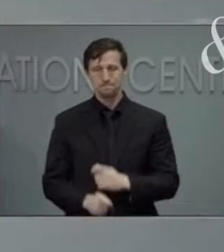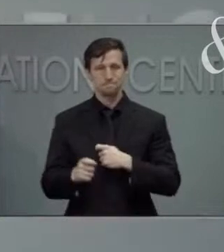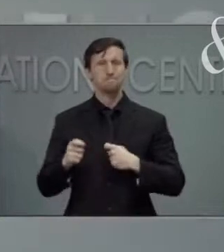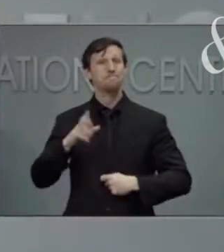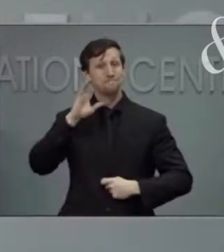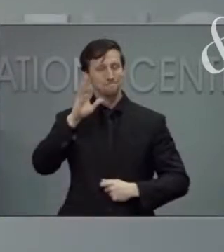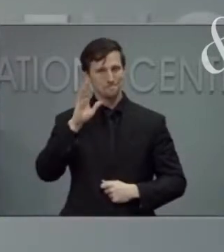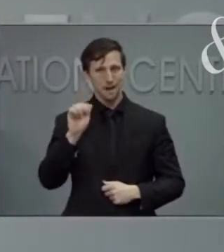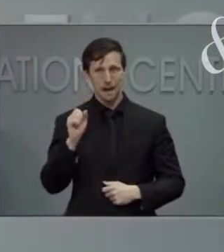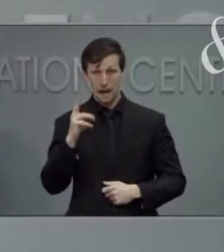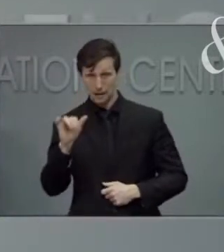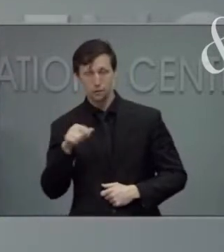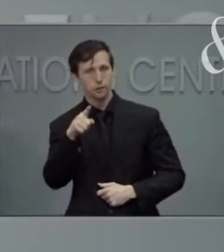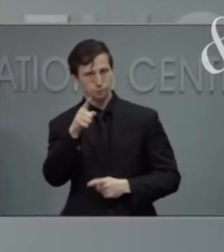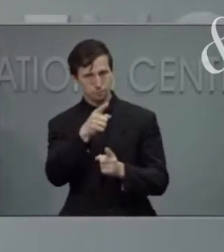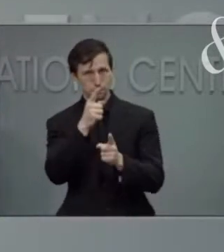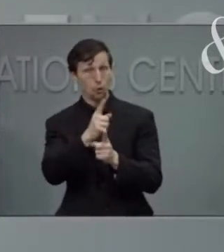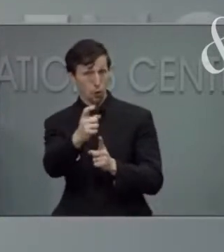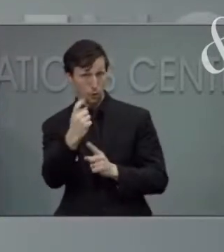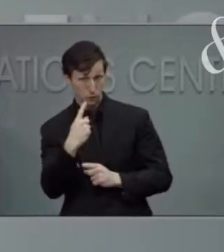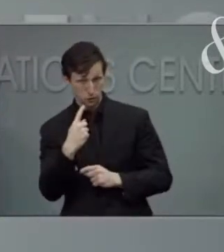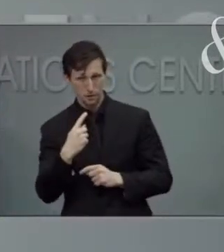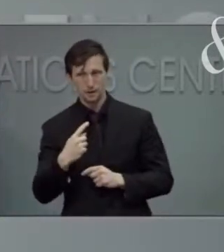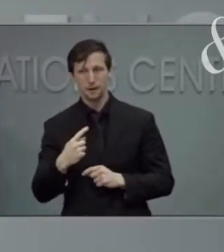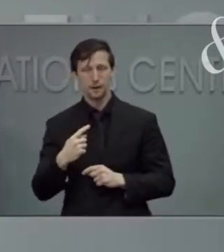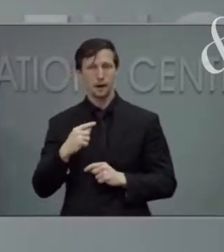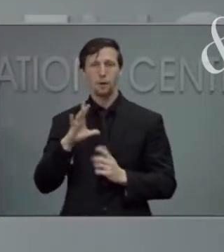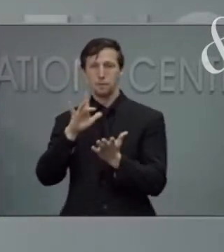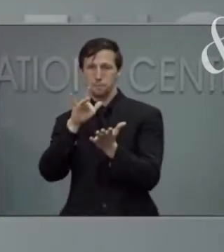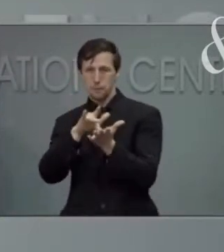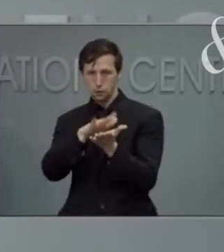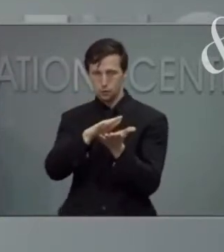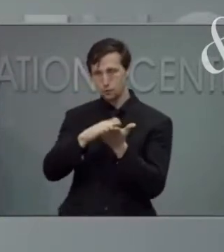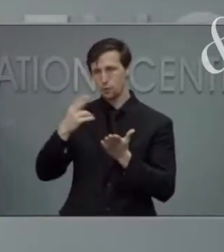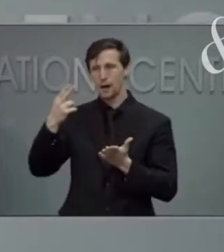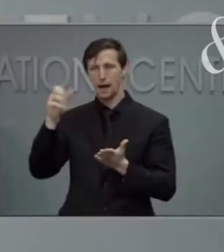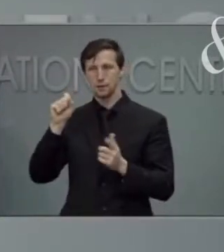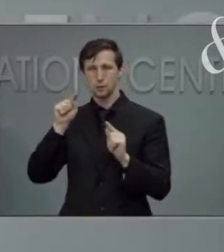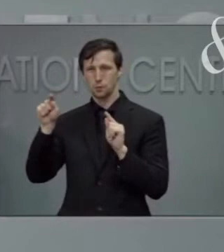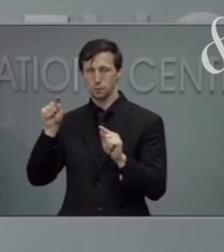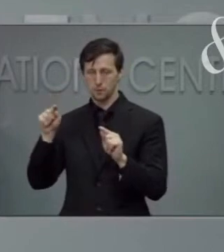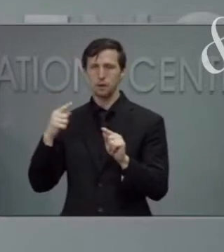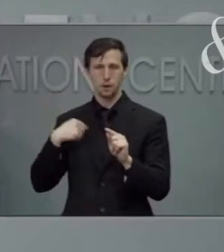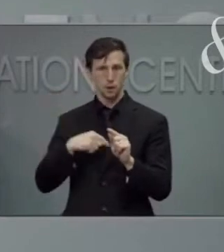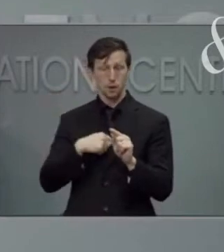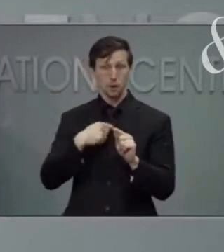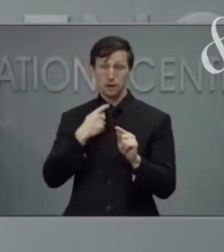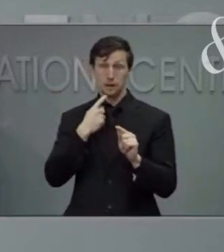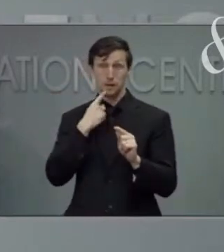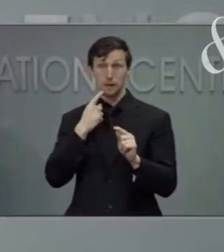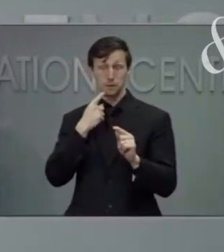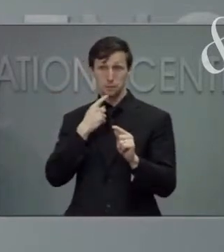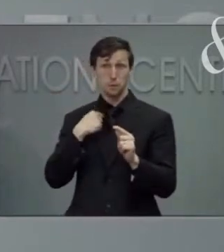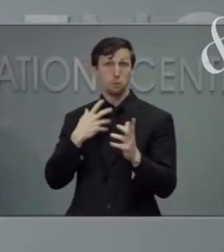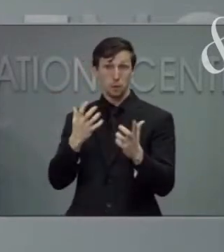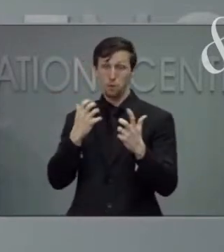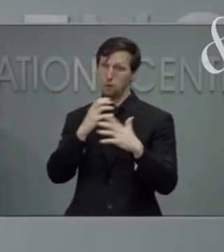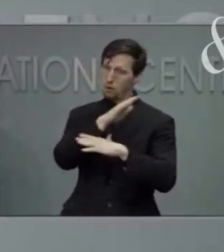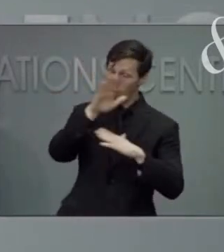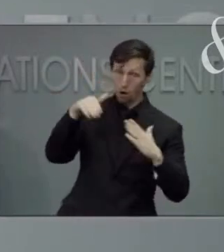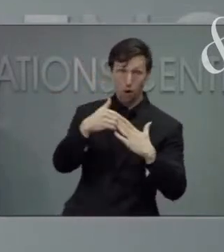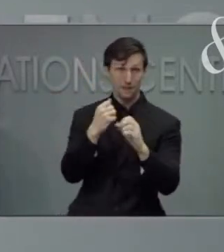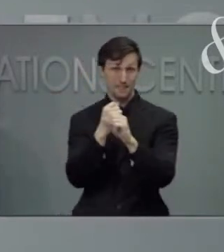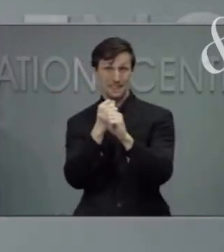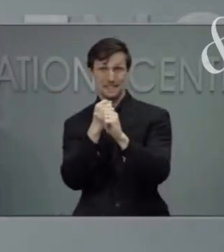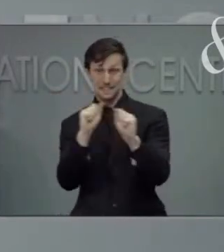Hi, Ashley. As you point out in your question, for our middle and our high school, we are saying we want to have all of those safety protocols that we